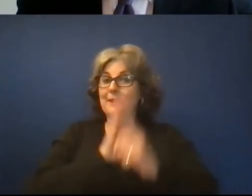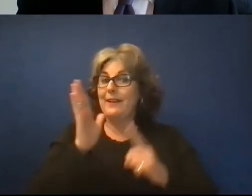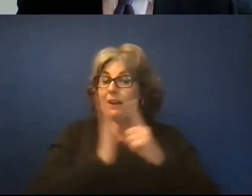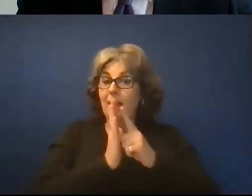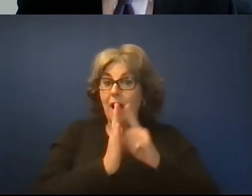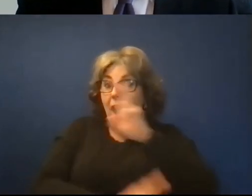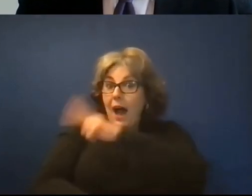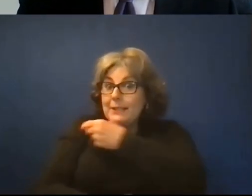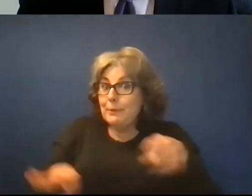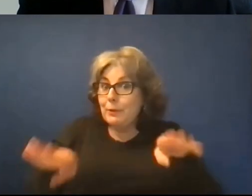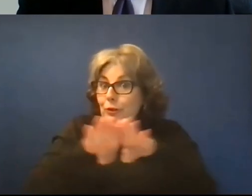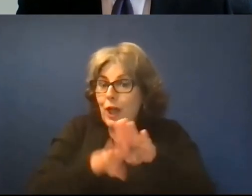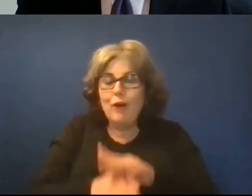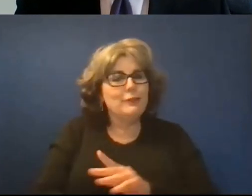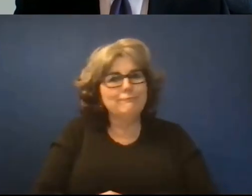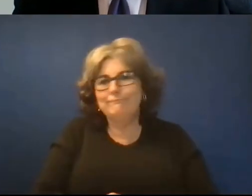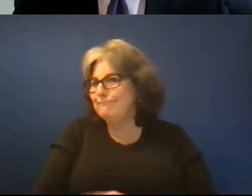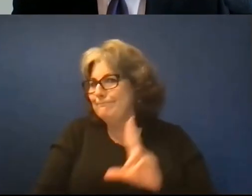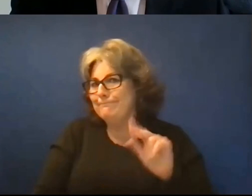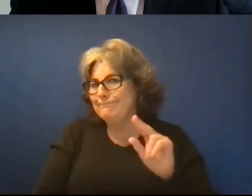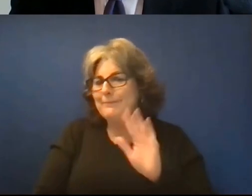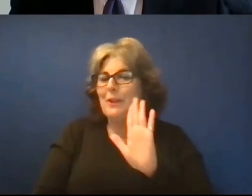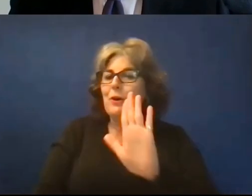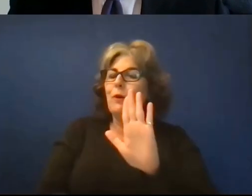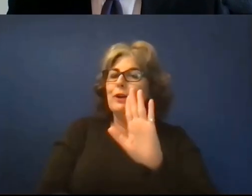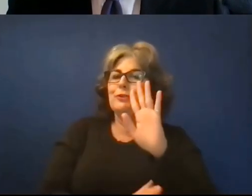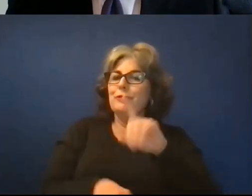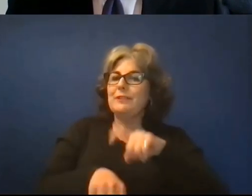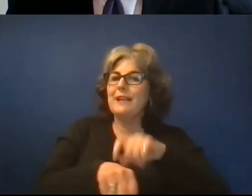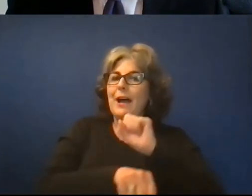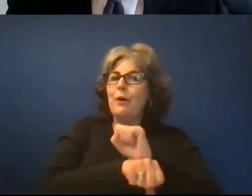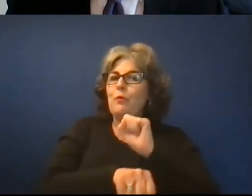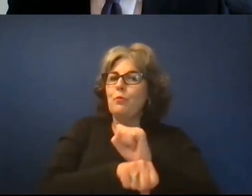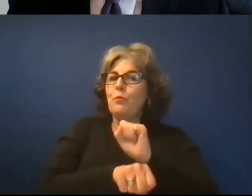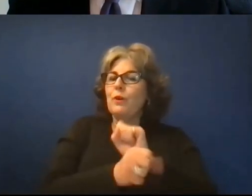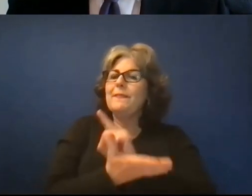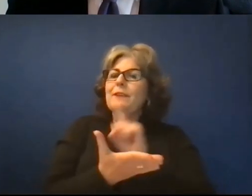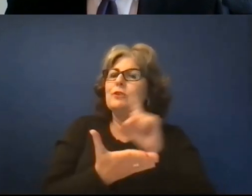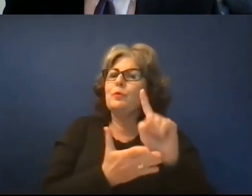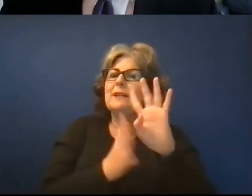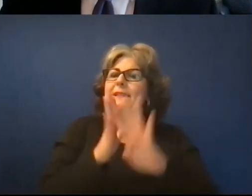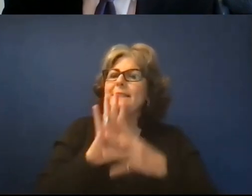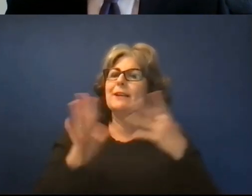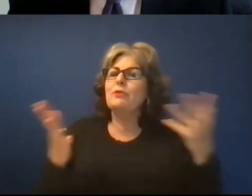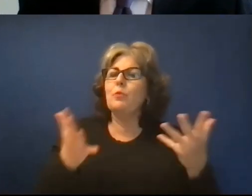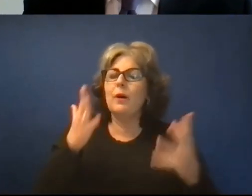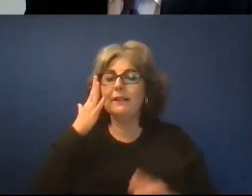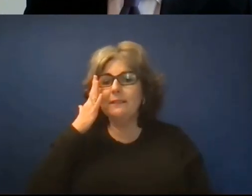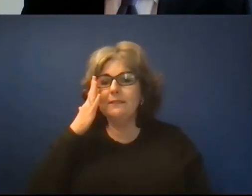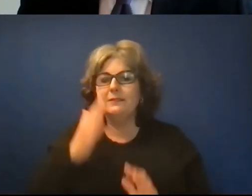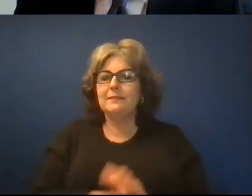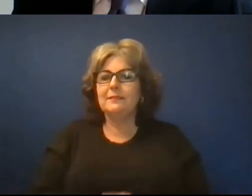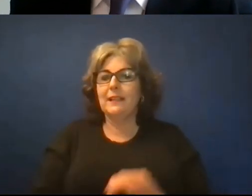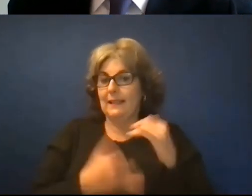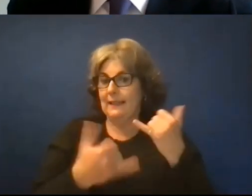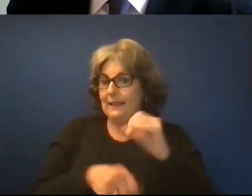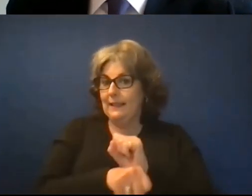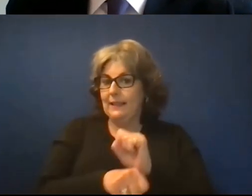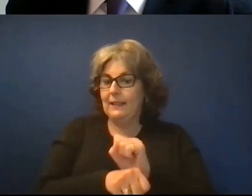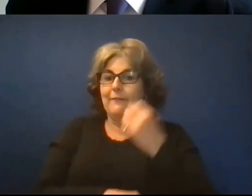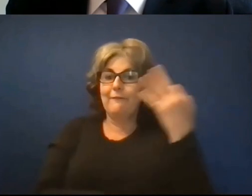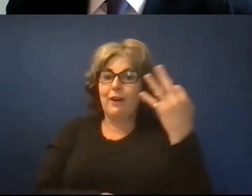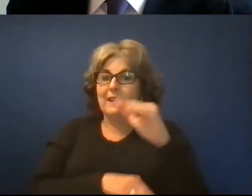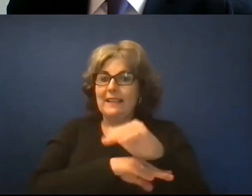don't close. So what is your schedule right now? Like, what does this week look like for you? When are you working? I am working Friday